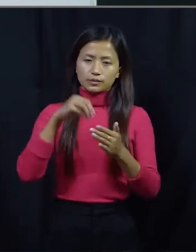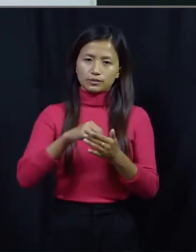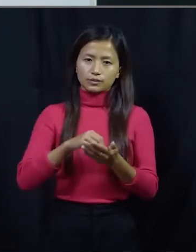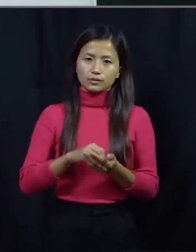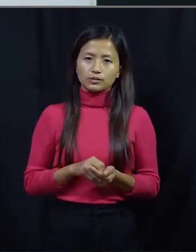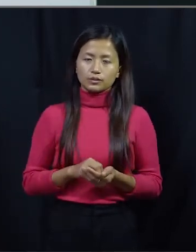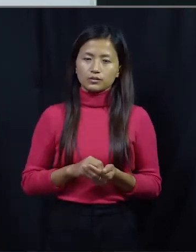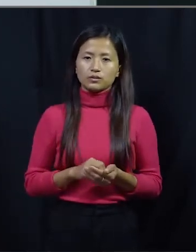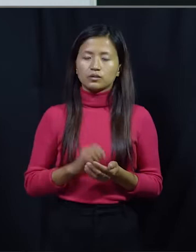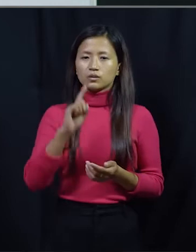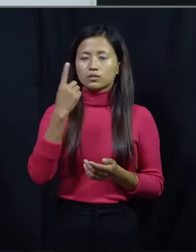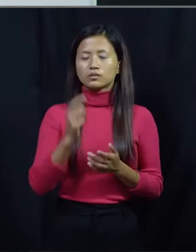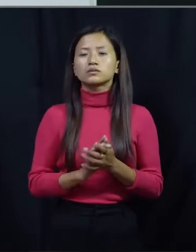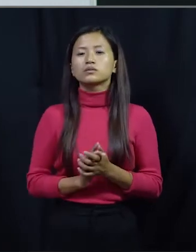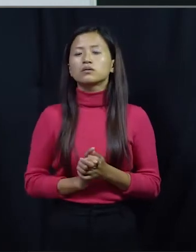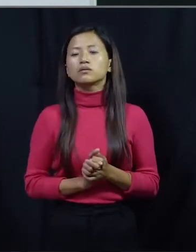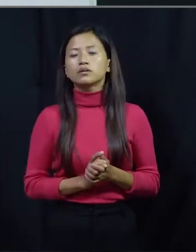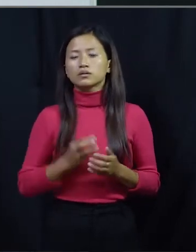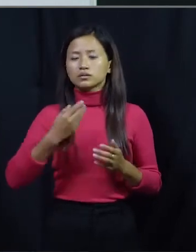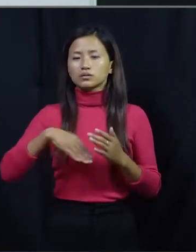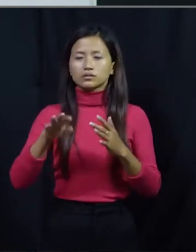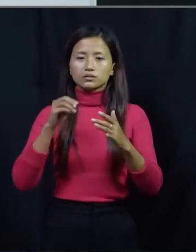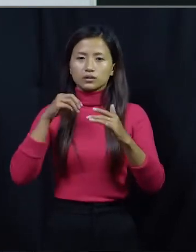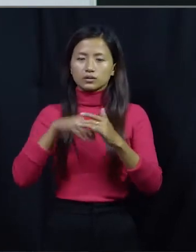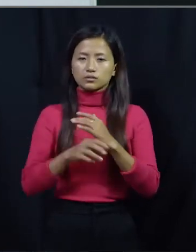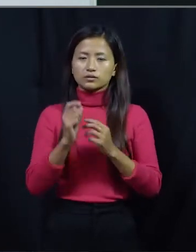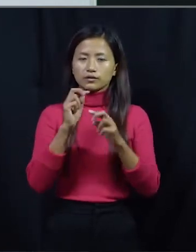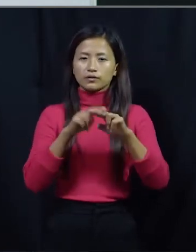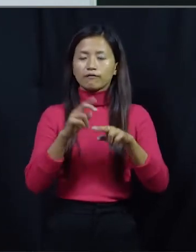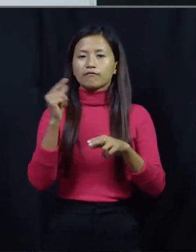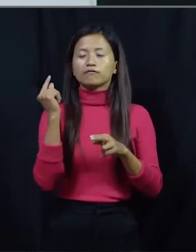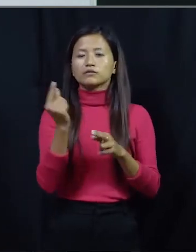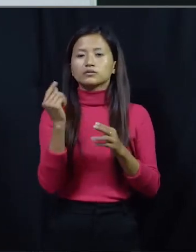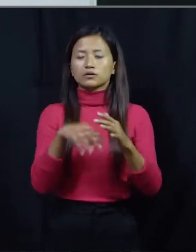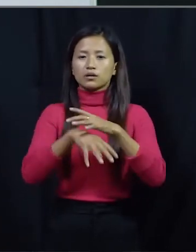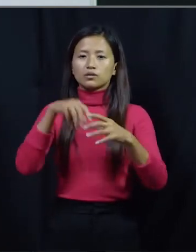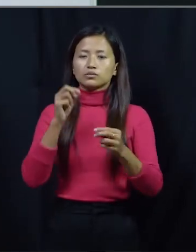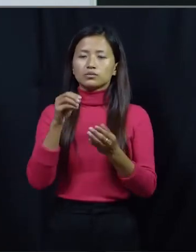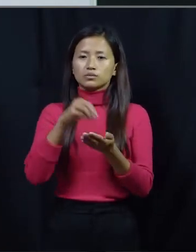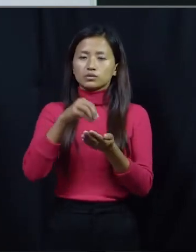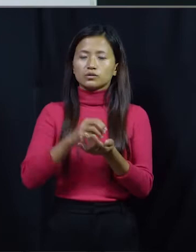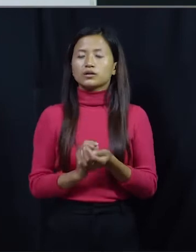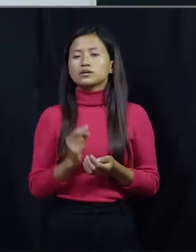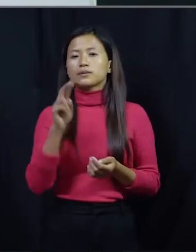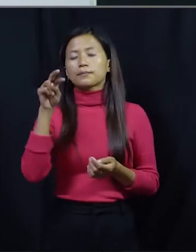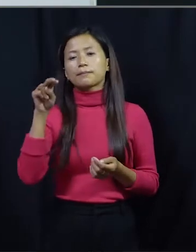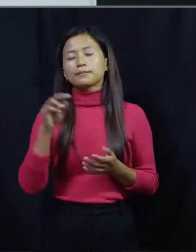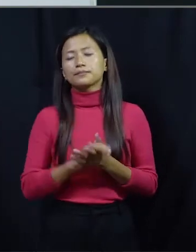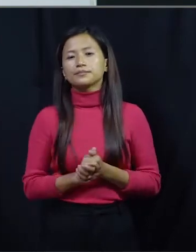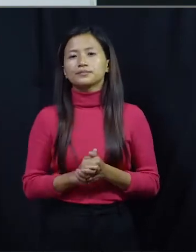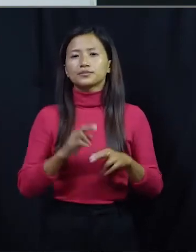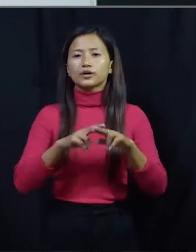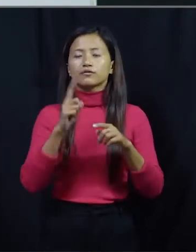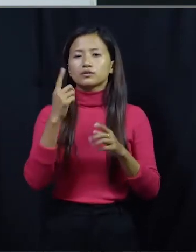when we give input as 1, then it goes under some function and we get the output as B. That is the meaning. So F1